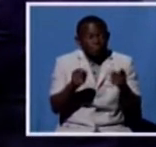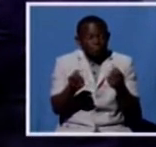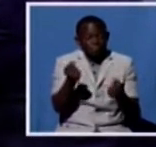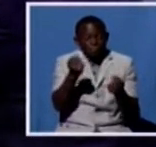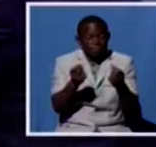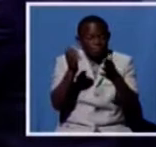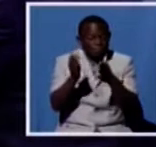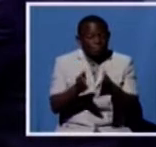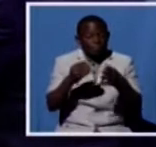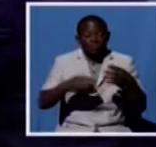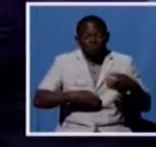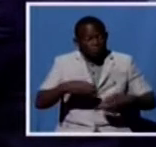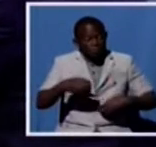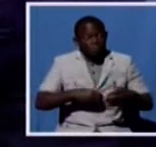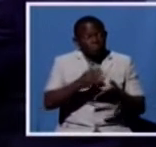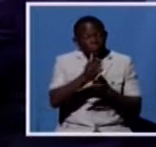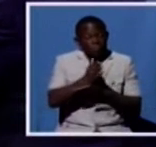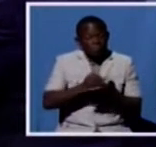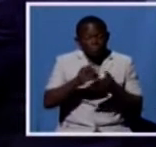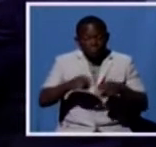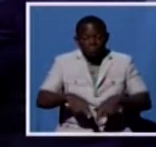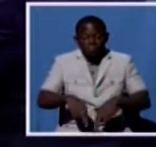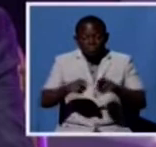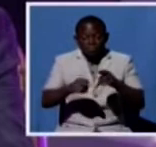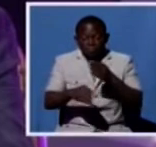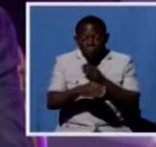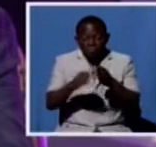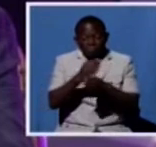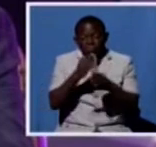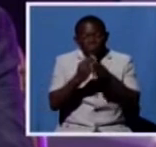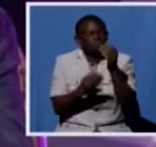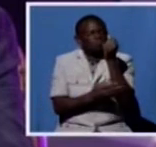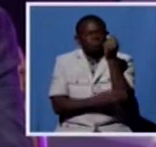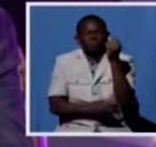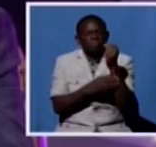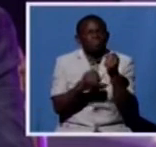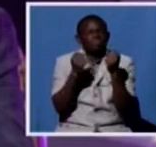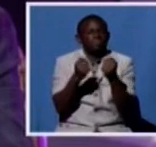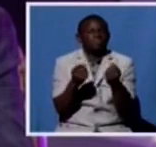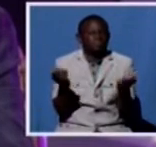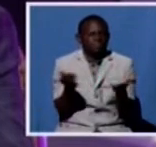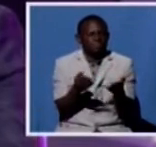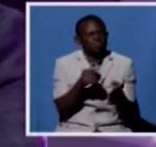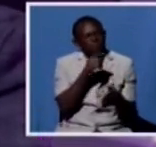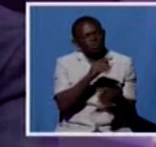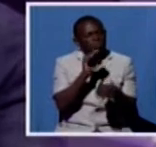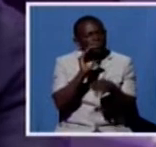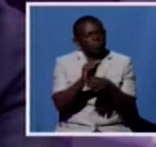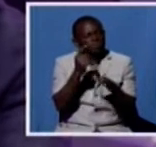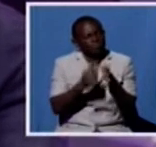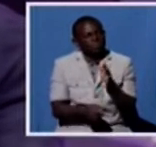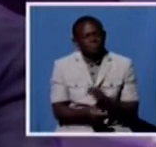addressing this? From the National Road Fund Agency perspective, Grevazio, we've